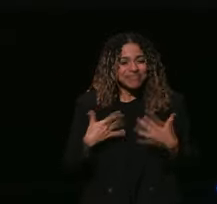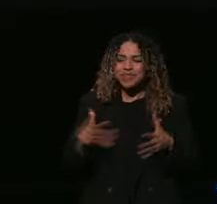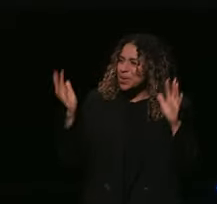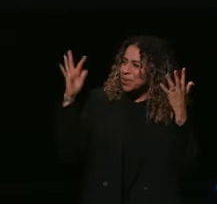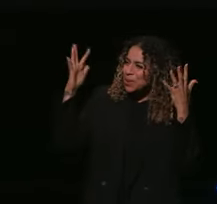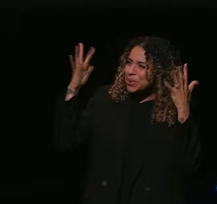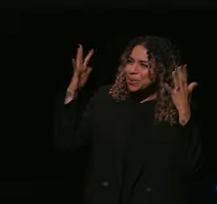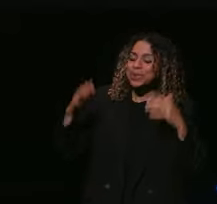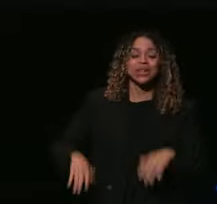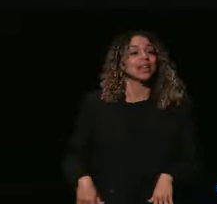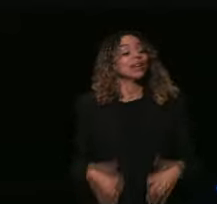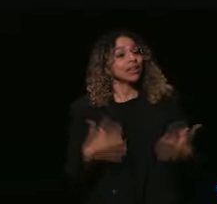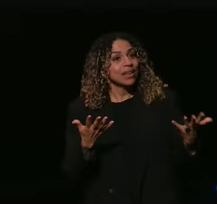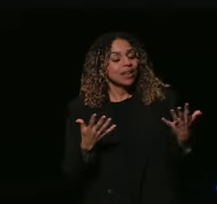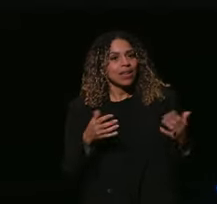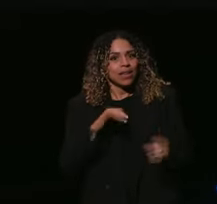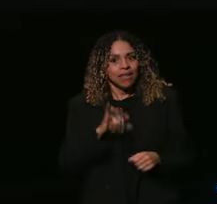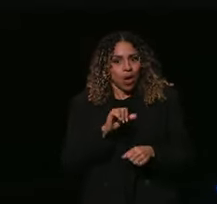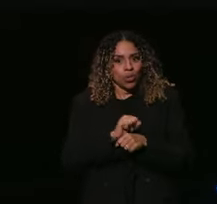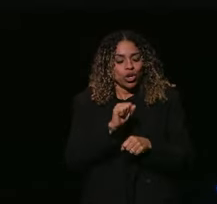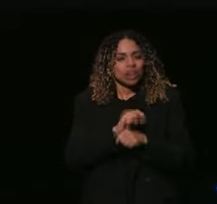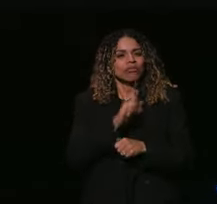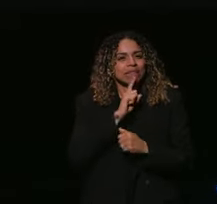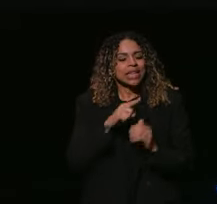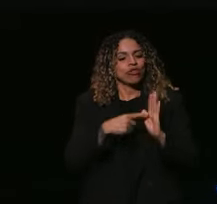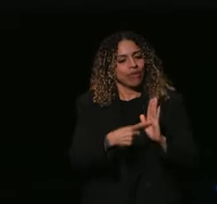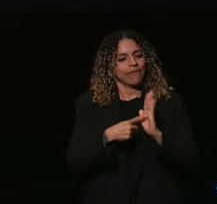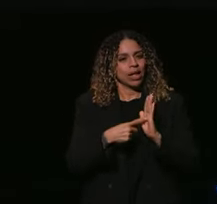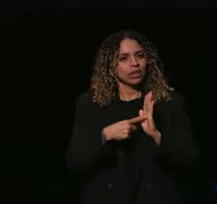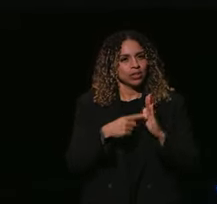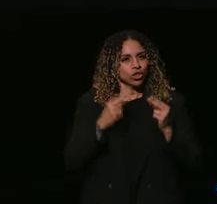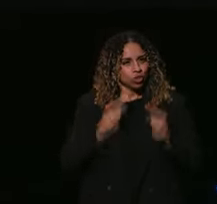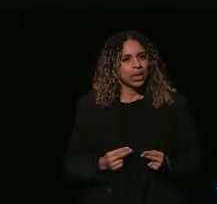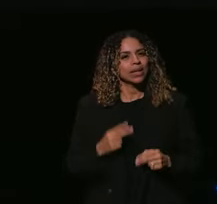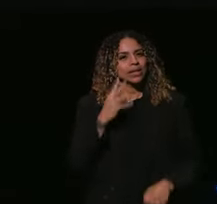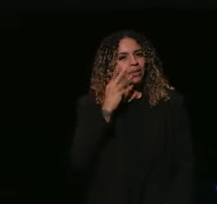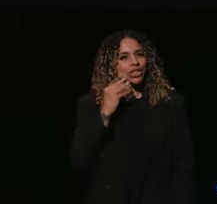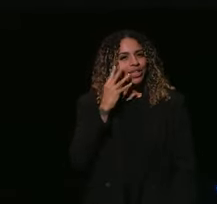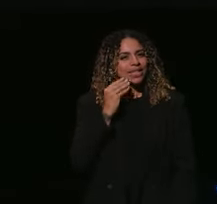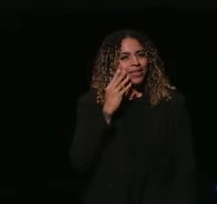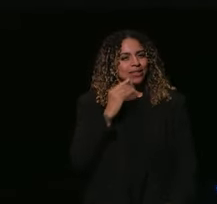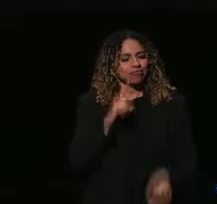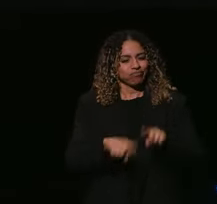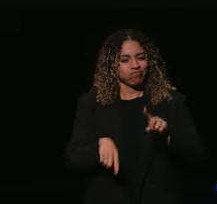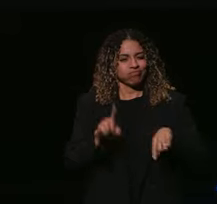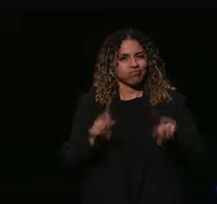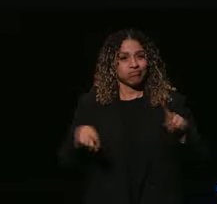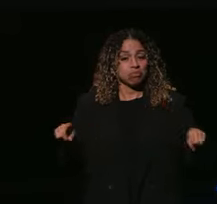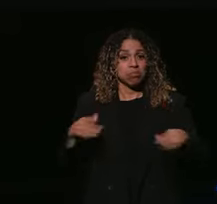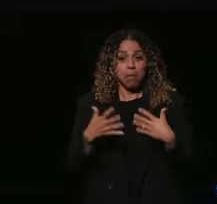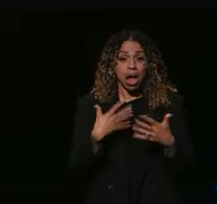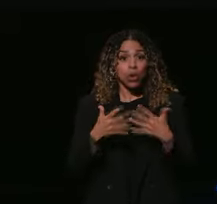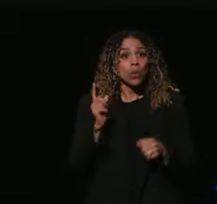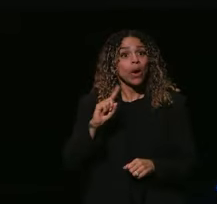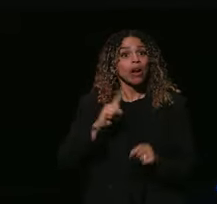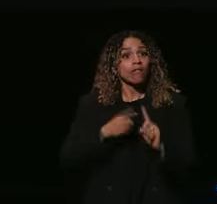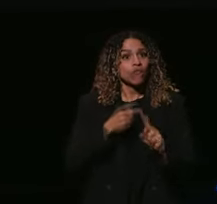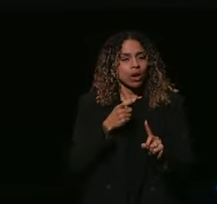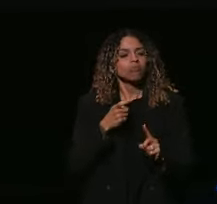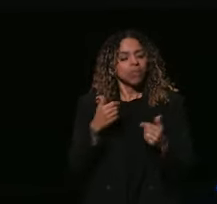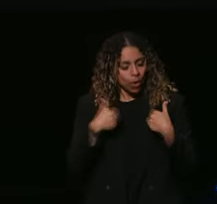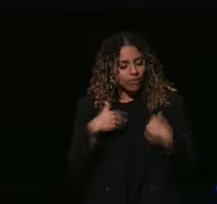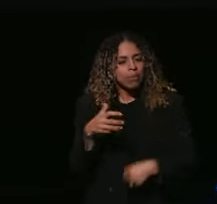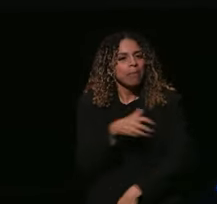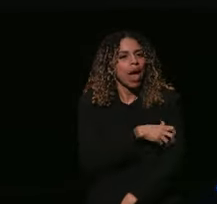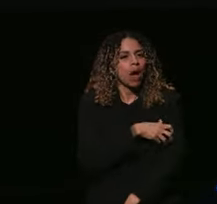This is work that truly reflects human experiences and shows that no matter where they come from, they have the power to move